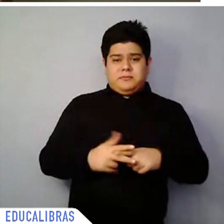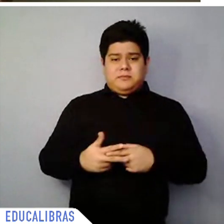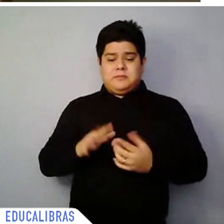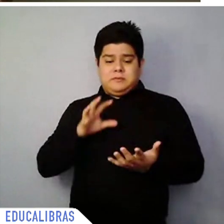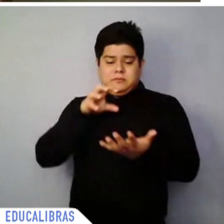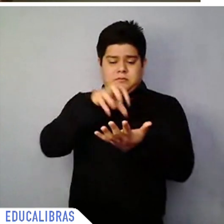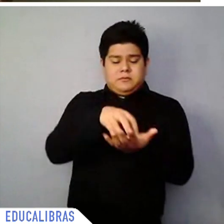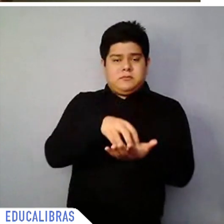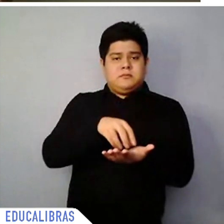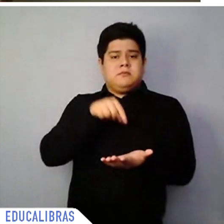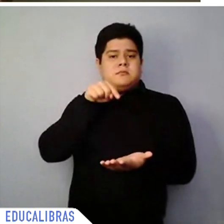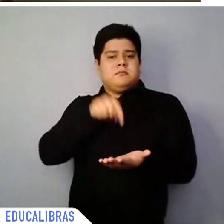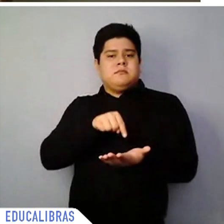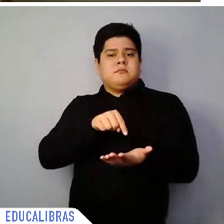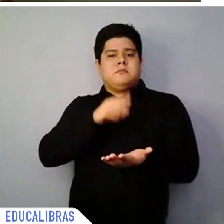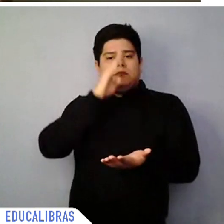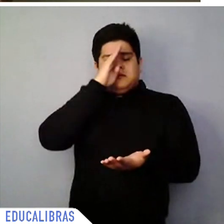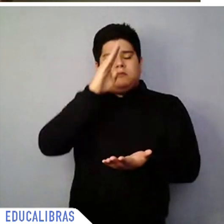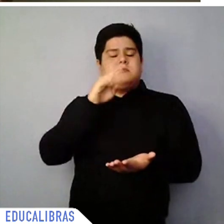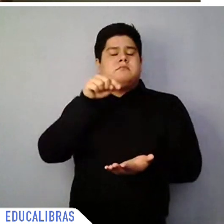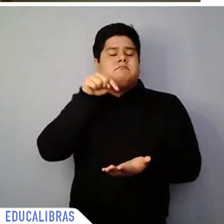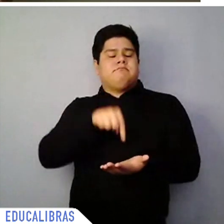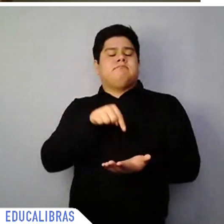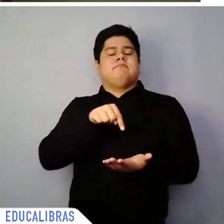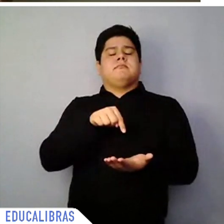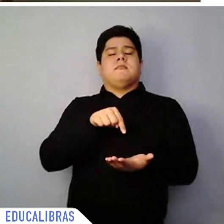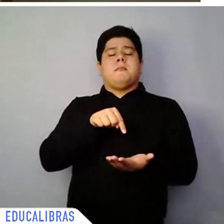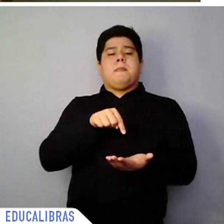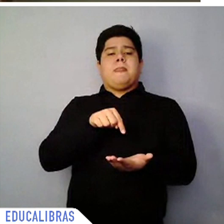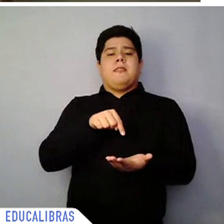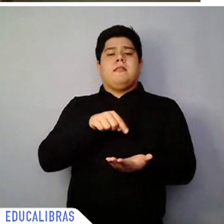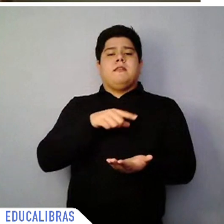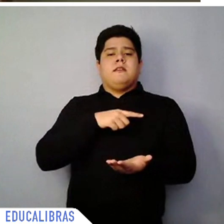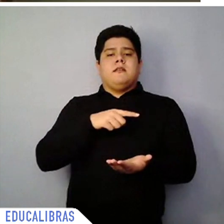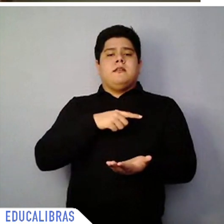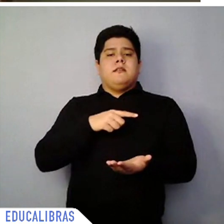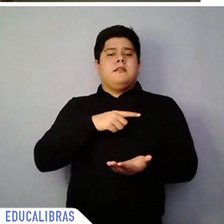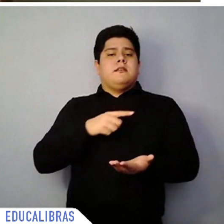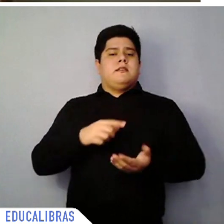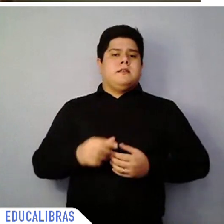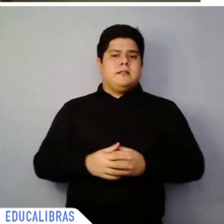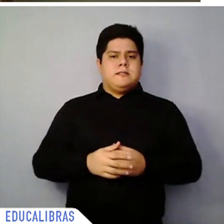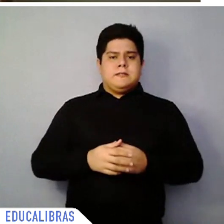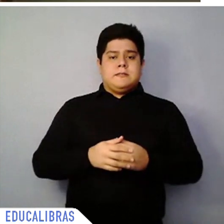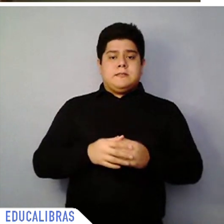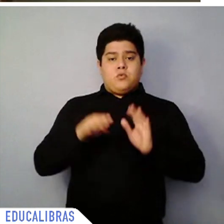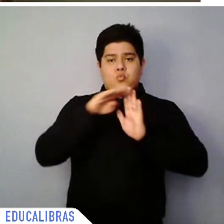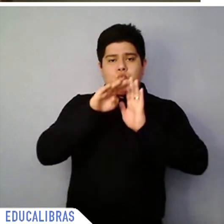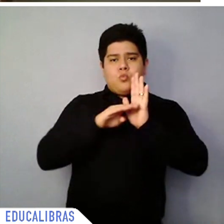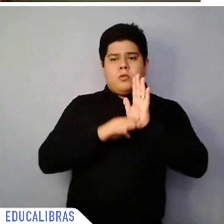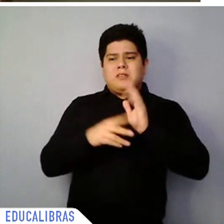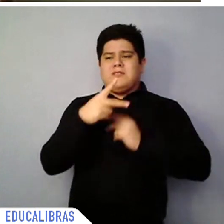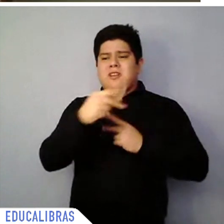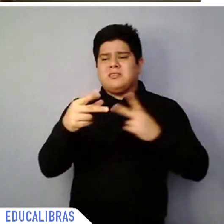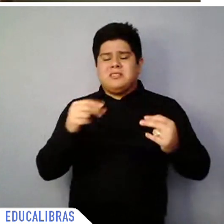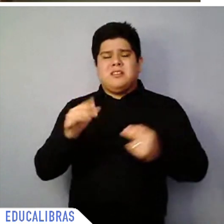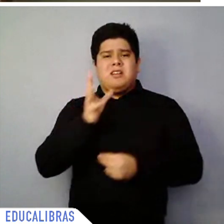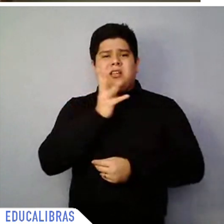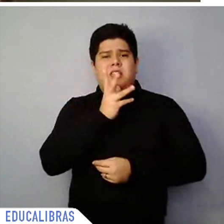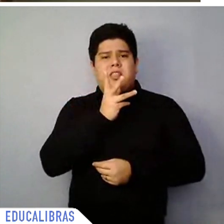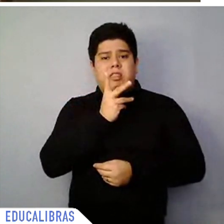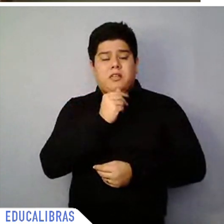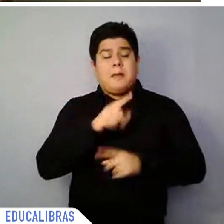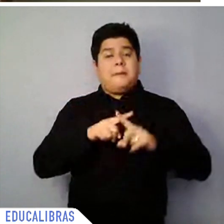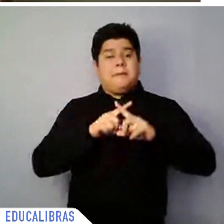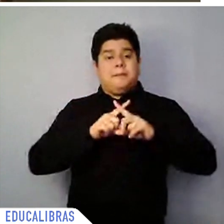is still in the center of the pandemics. We are still having a lot of deaths, close to 500,000,